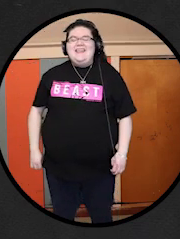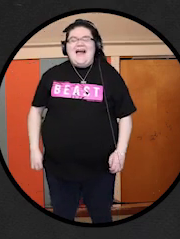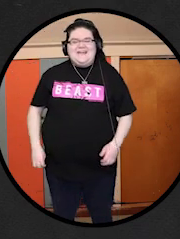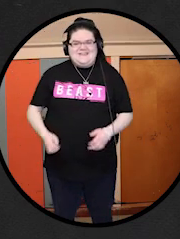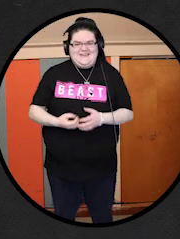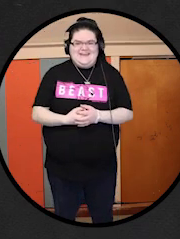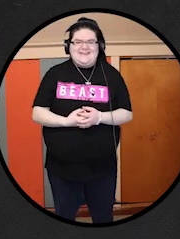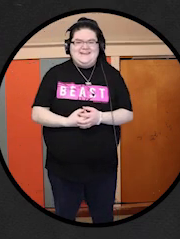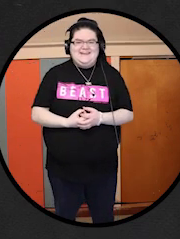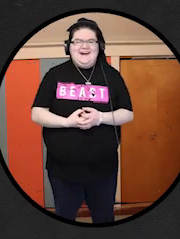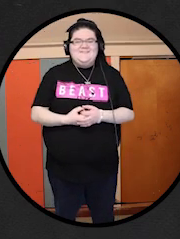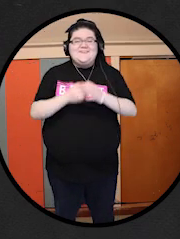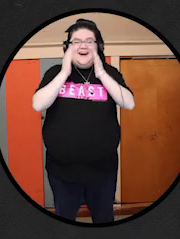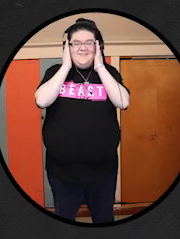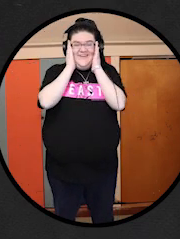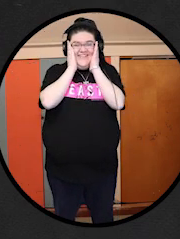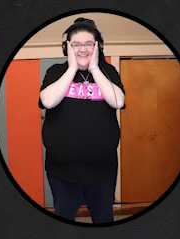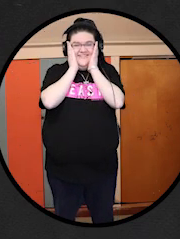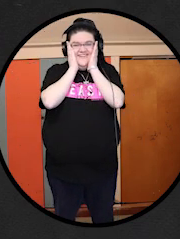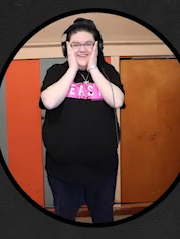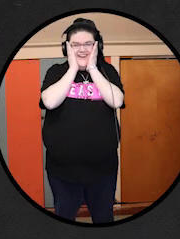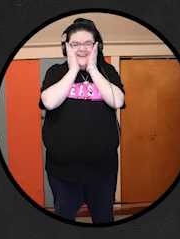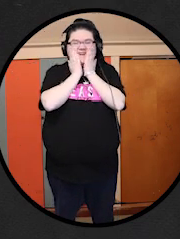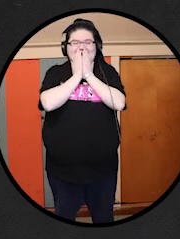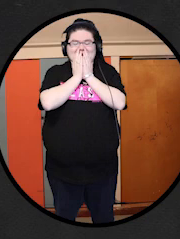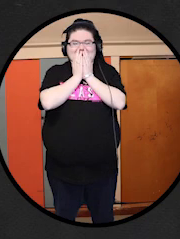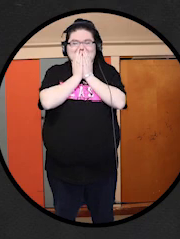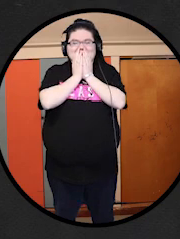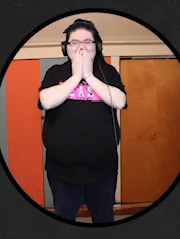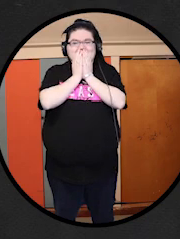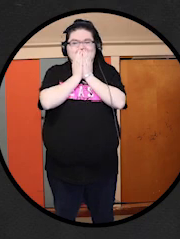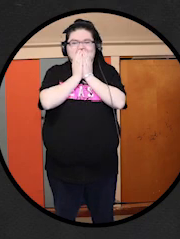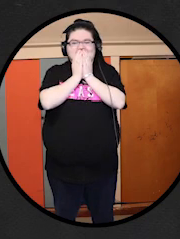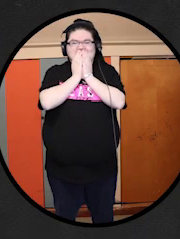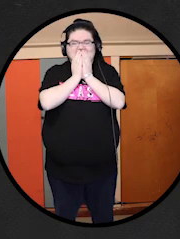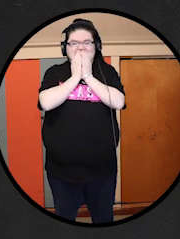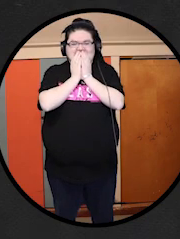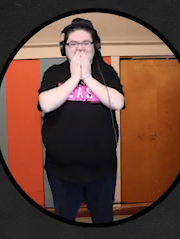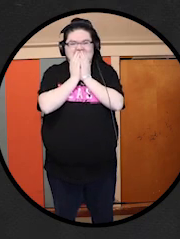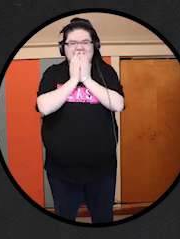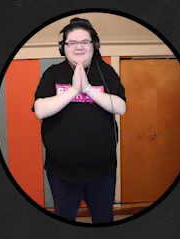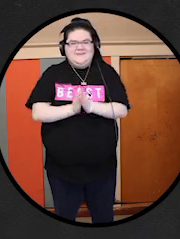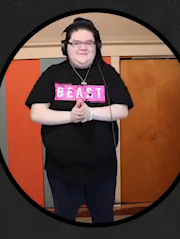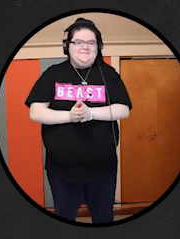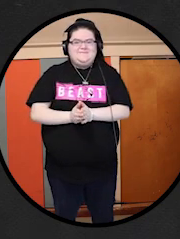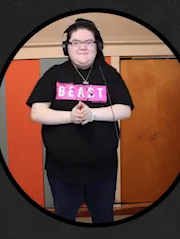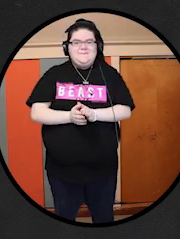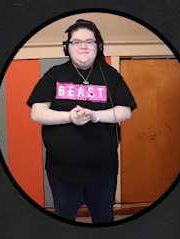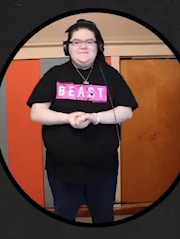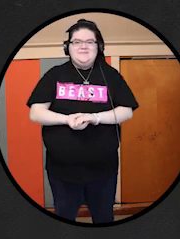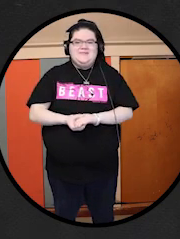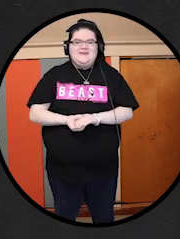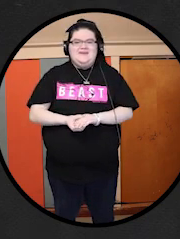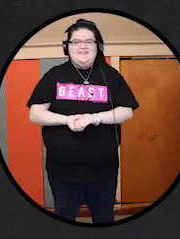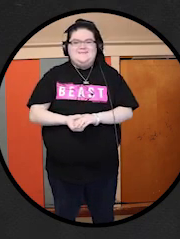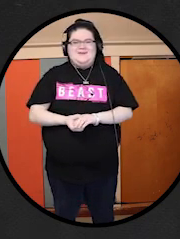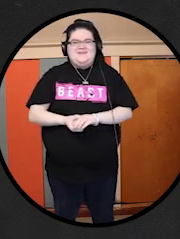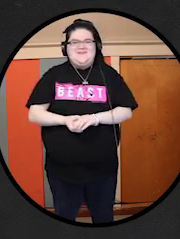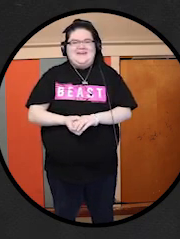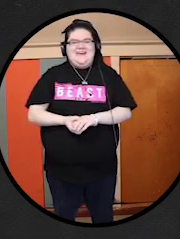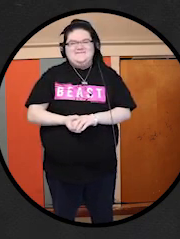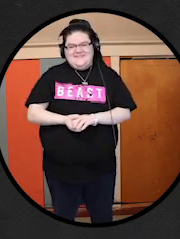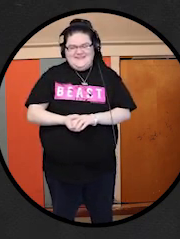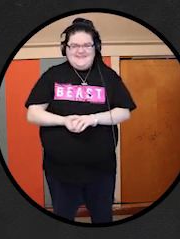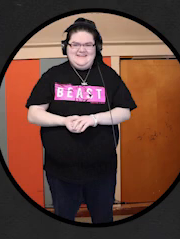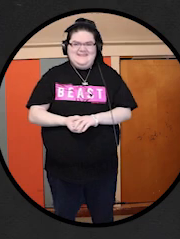It's a classic! I forgot about that one! Oh my God! Bro. I'm so angry. I think I've broken my game. I think I've